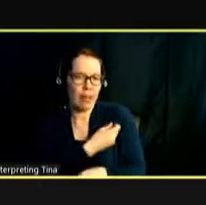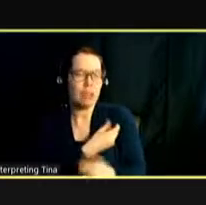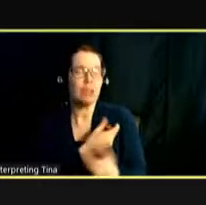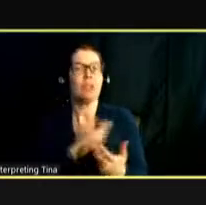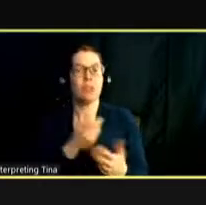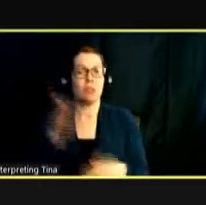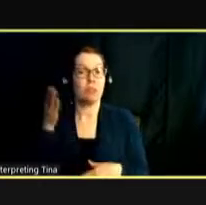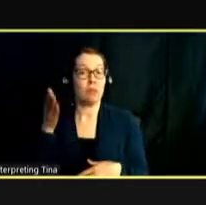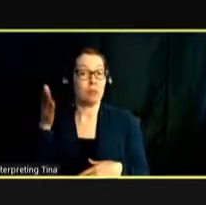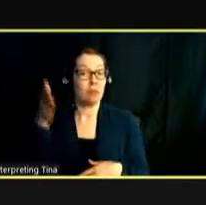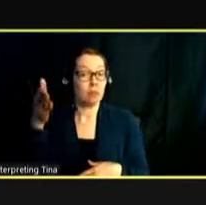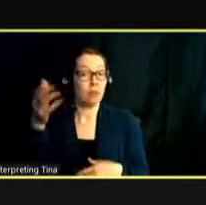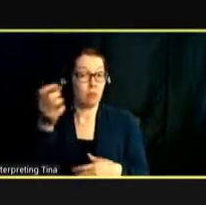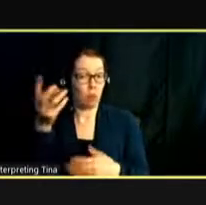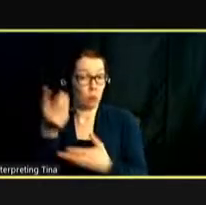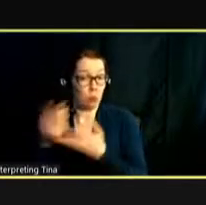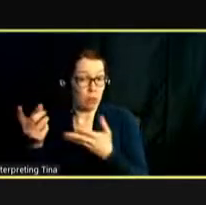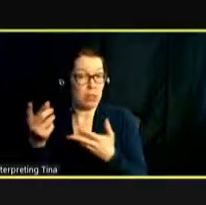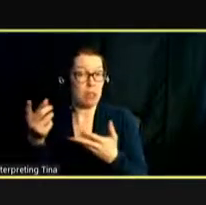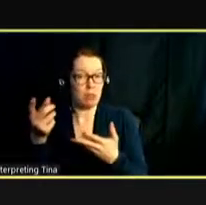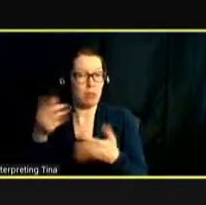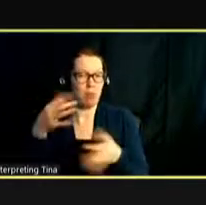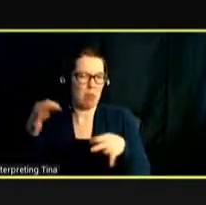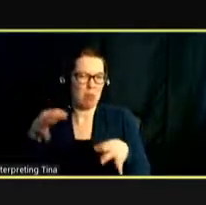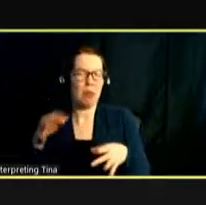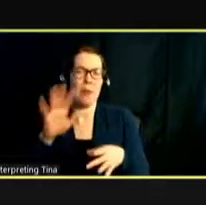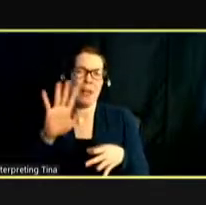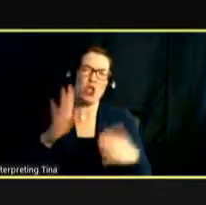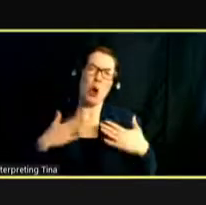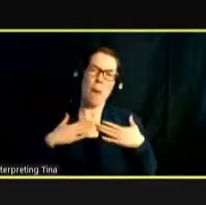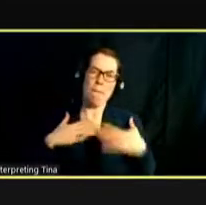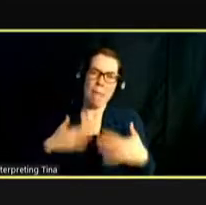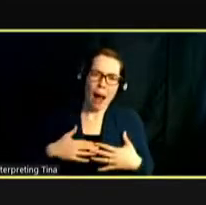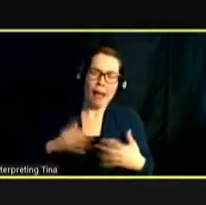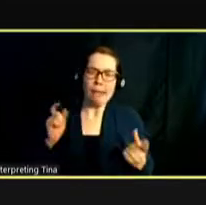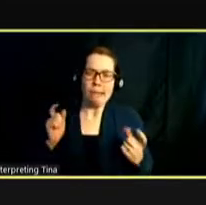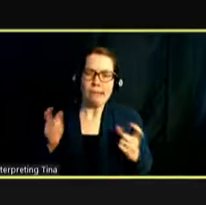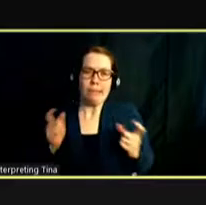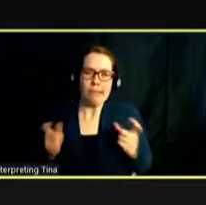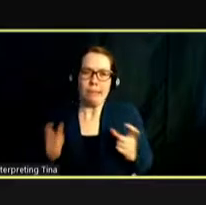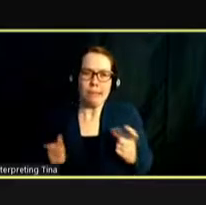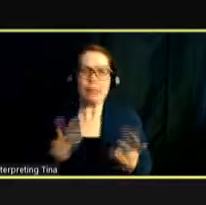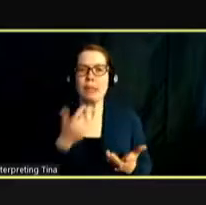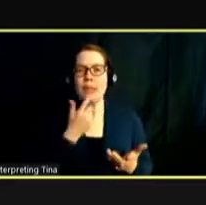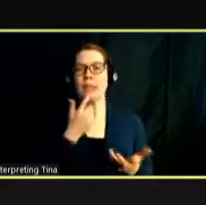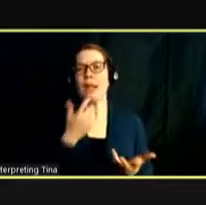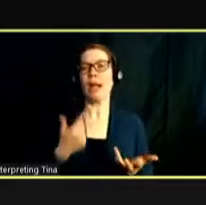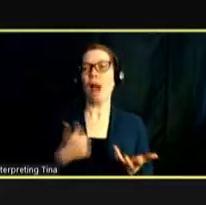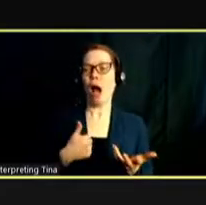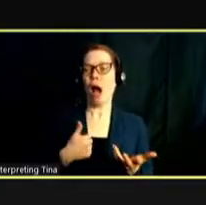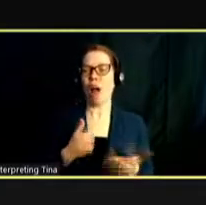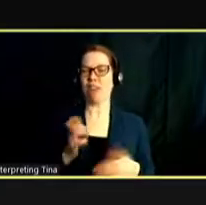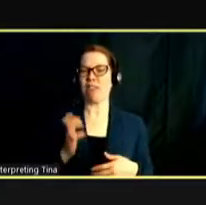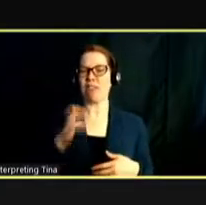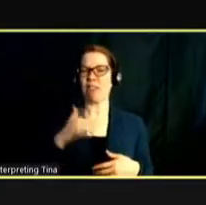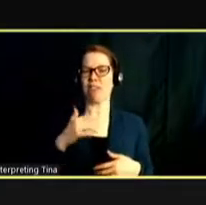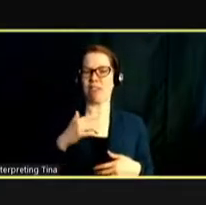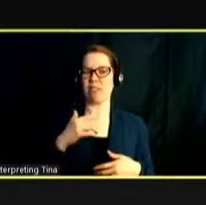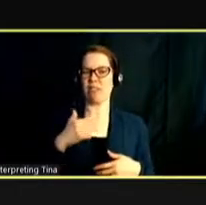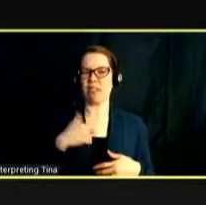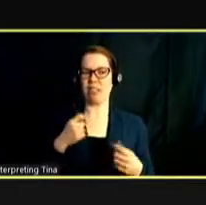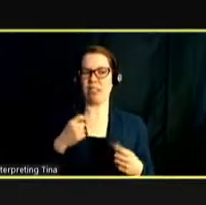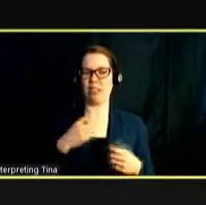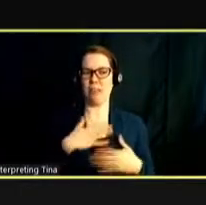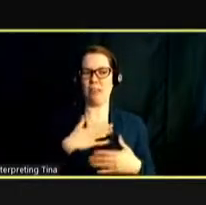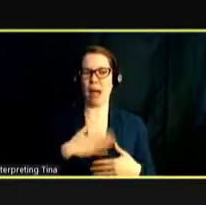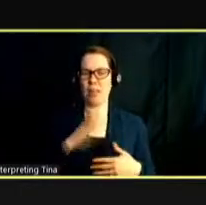down the next weeks or so. But that's your body actually saying, hey, listen, I'm seeing something that's out of the ordinary, and we need to fight that.